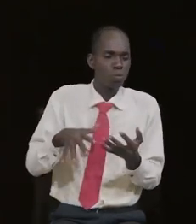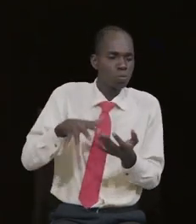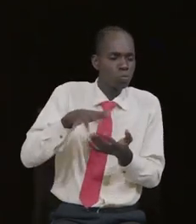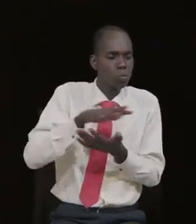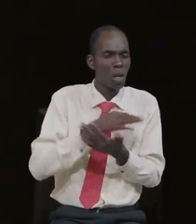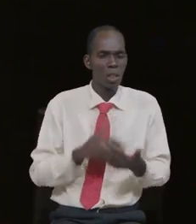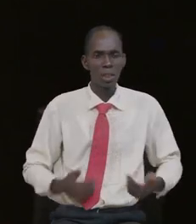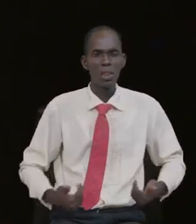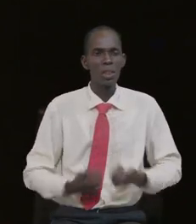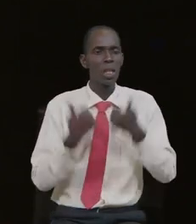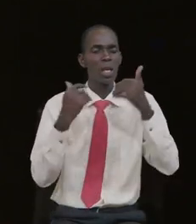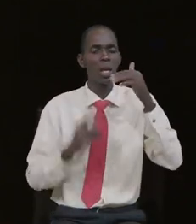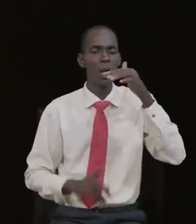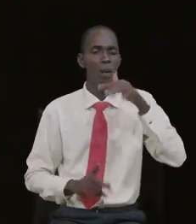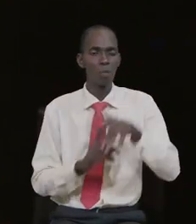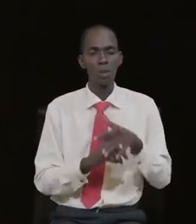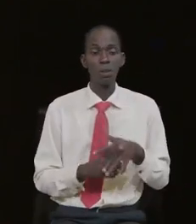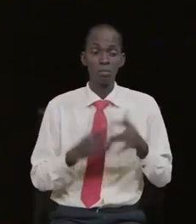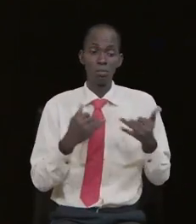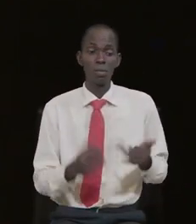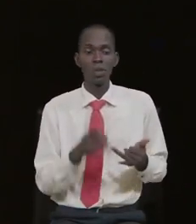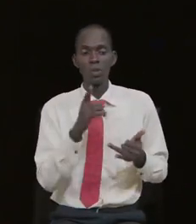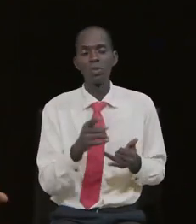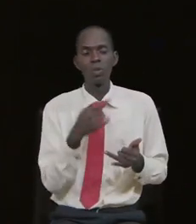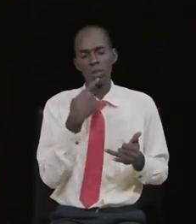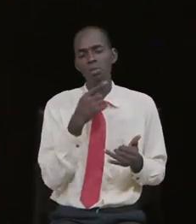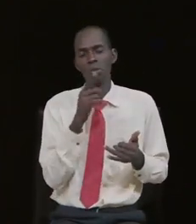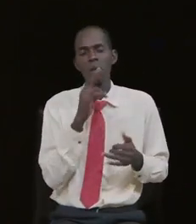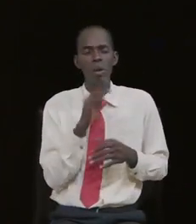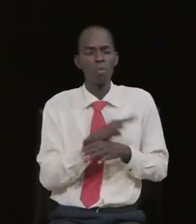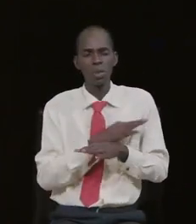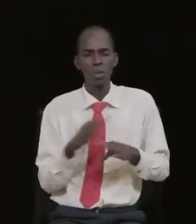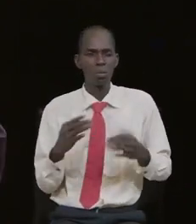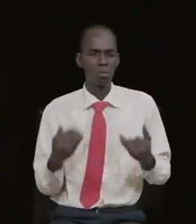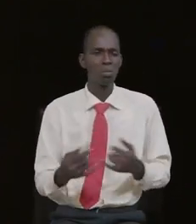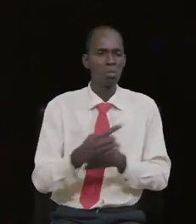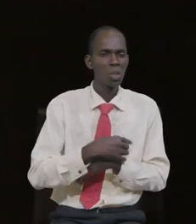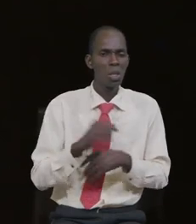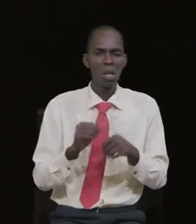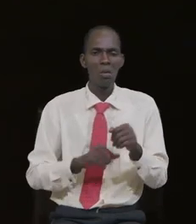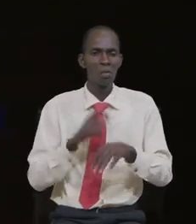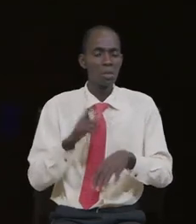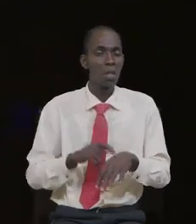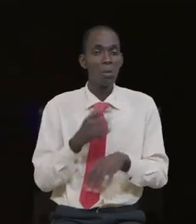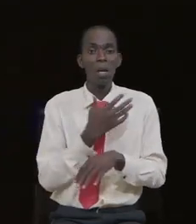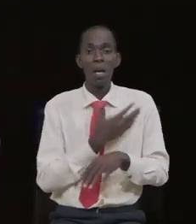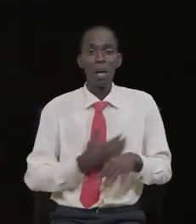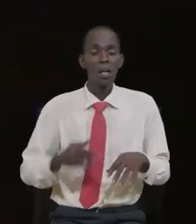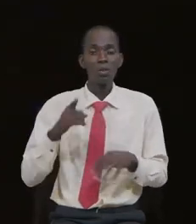to you, but you're too busy. You're busy in the day, you're busy in the night, you're busy every hour, and you do not develop